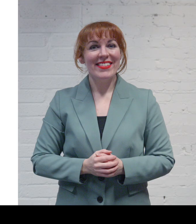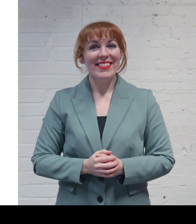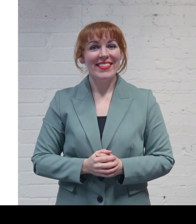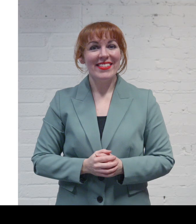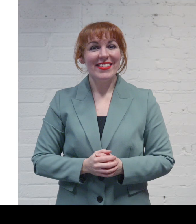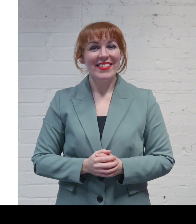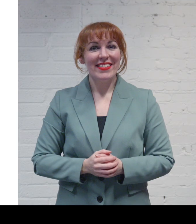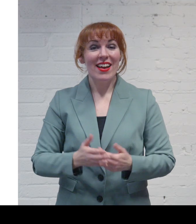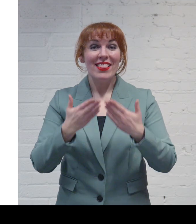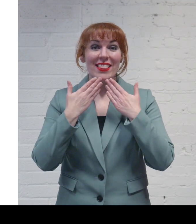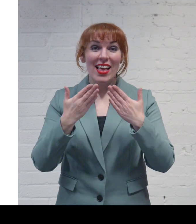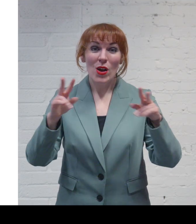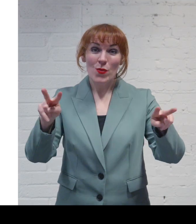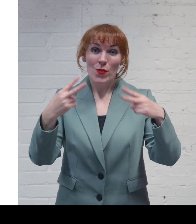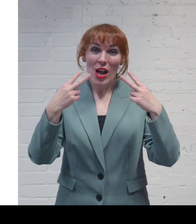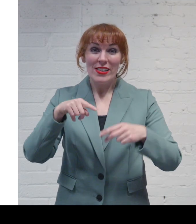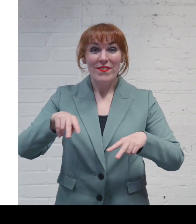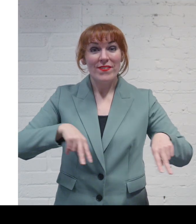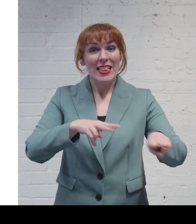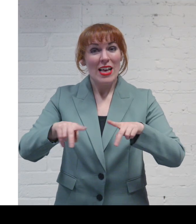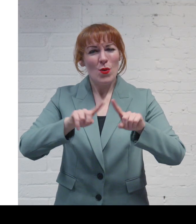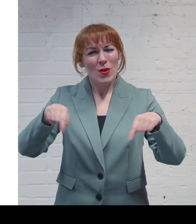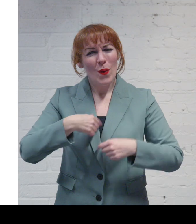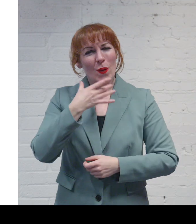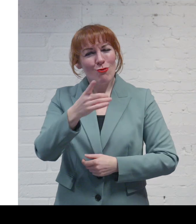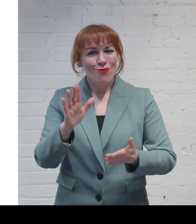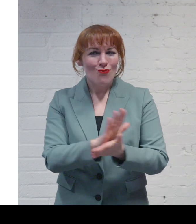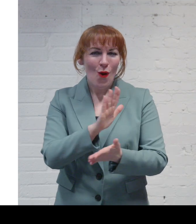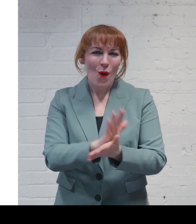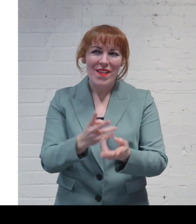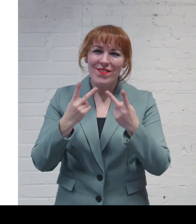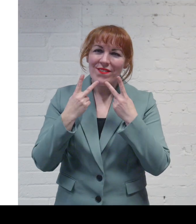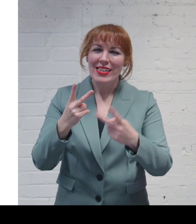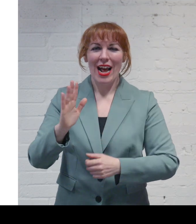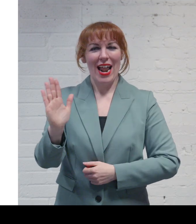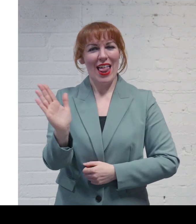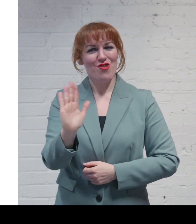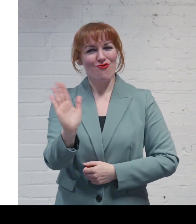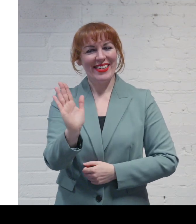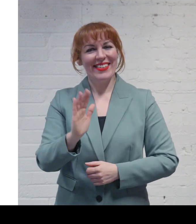boxoffice@lyrictheatre.co.uk. Thank you for watching this video, and we hope you enjoy your visit to the Lyric.